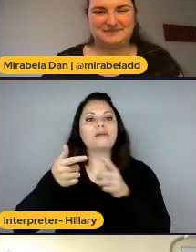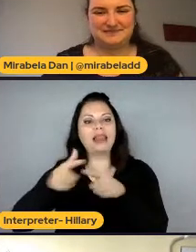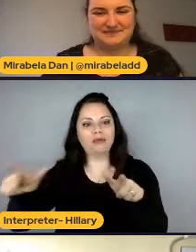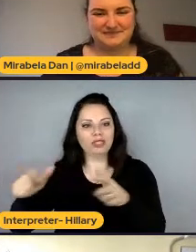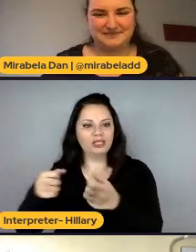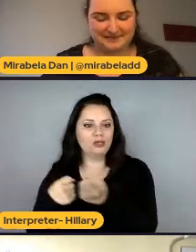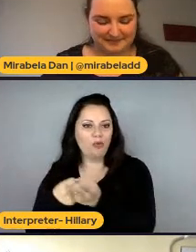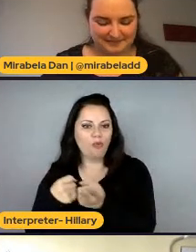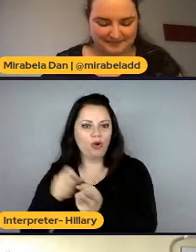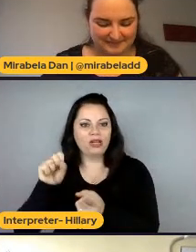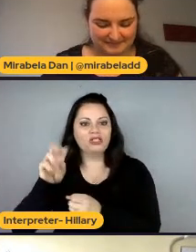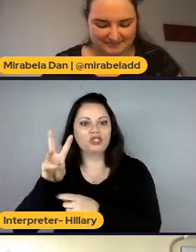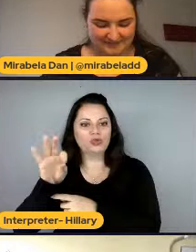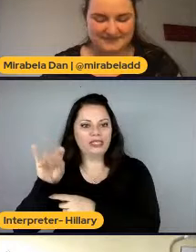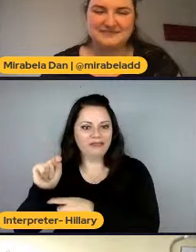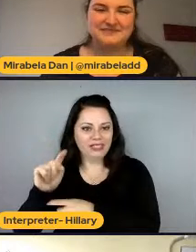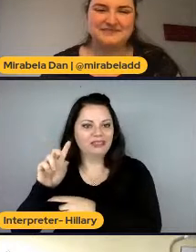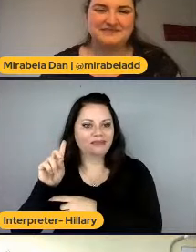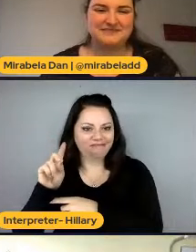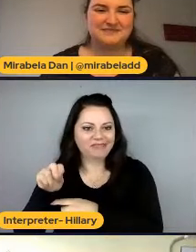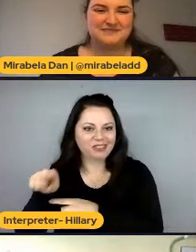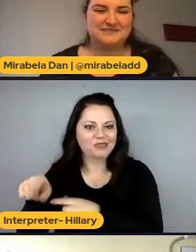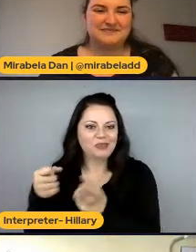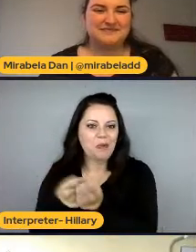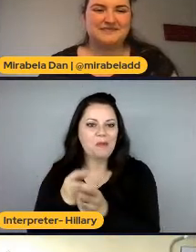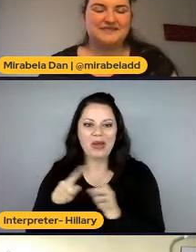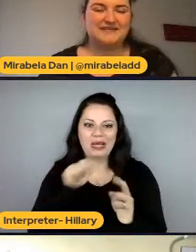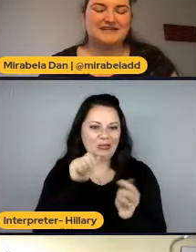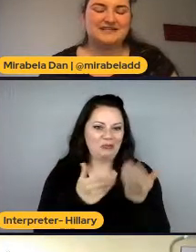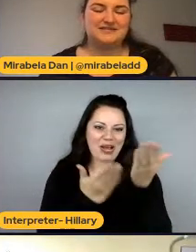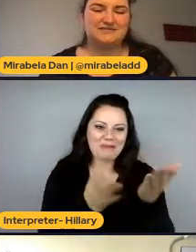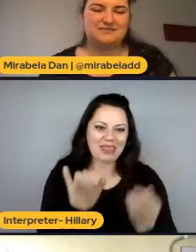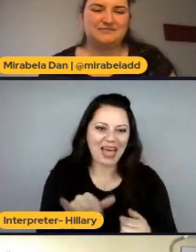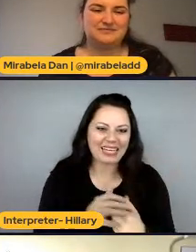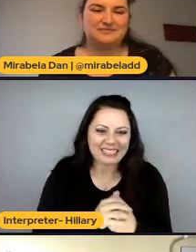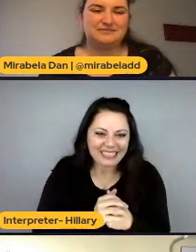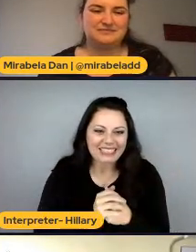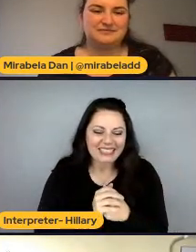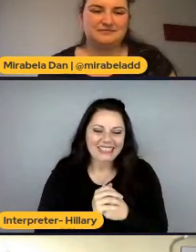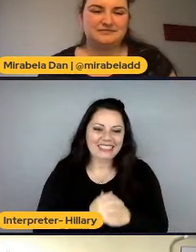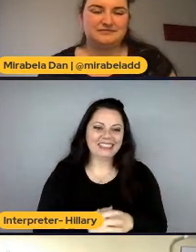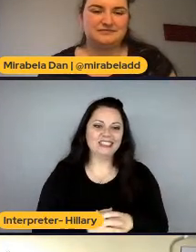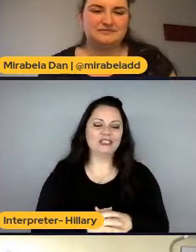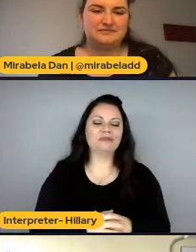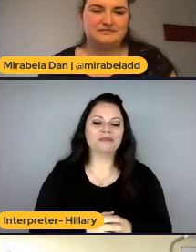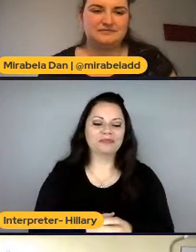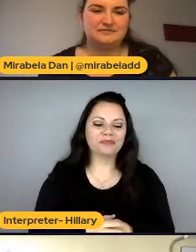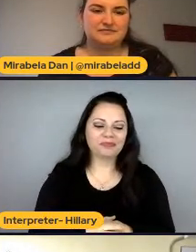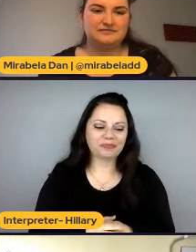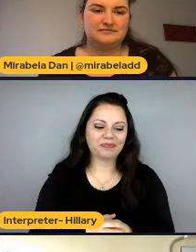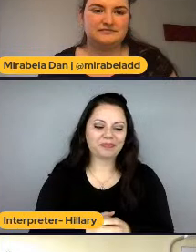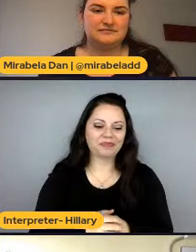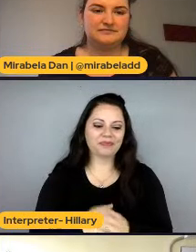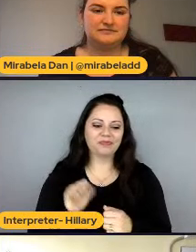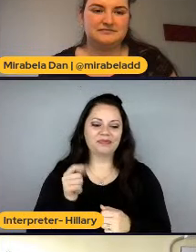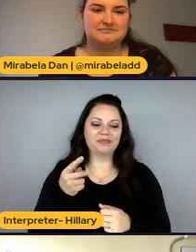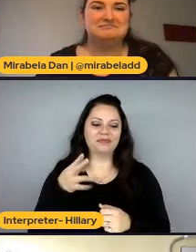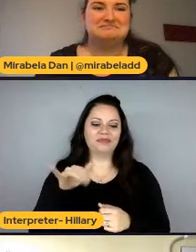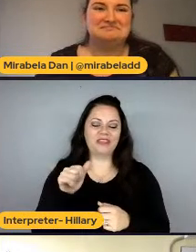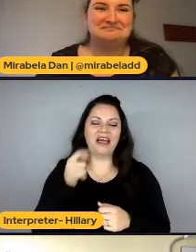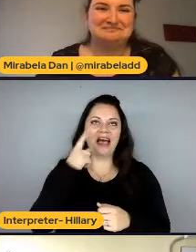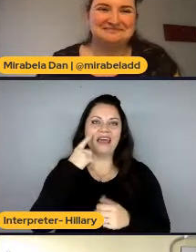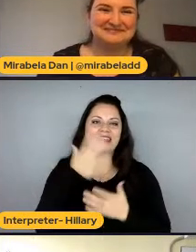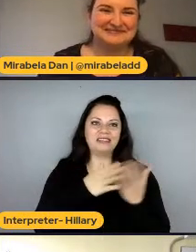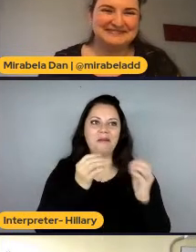wouldn't recommend that. Yeah, I just wonder how many more code bases will break just because of the emojis.